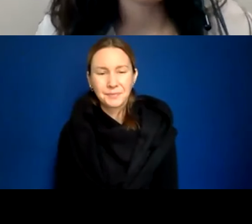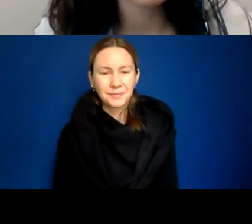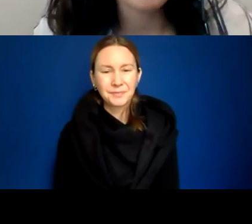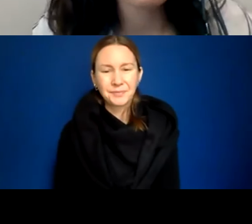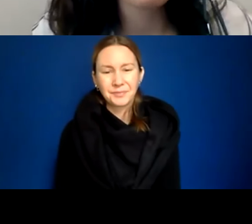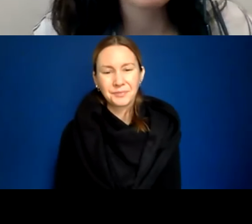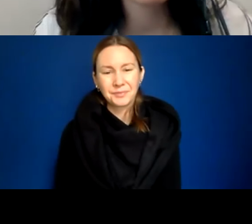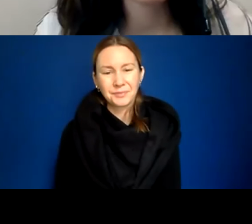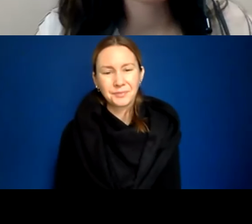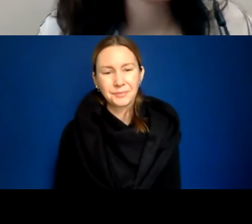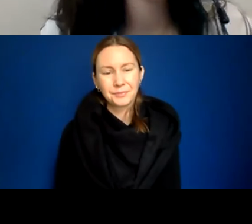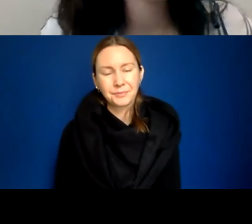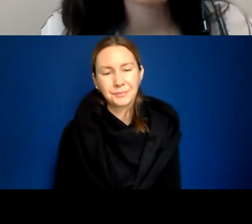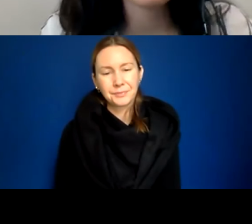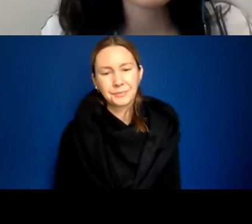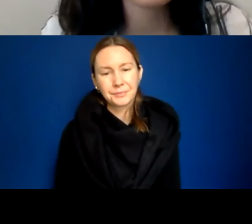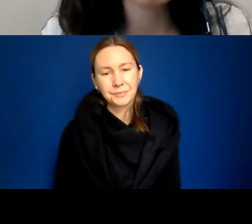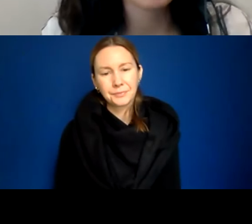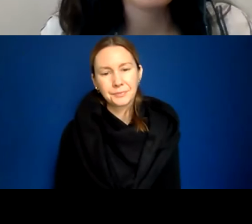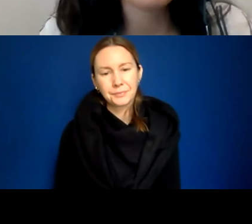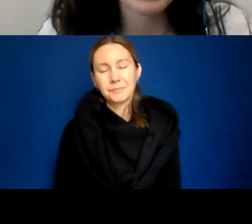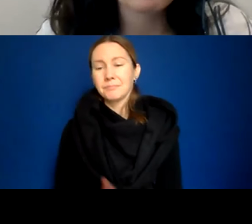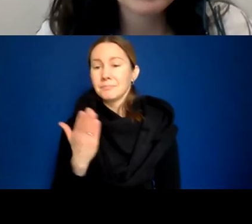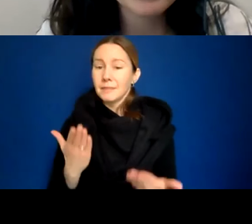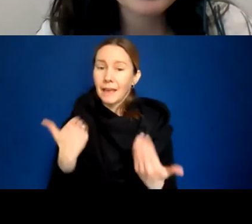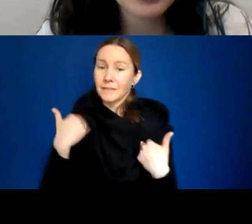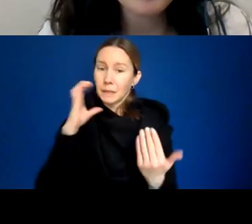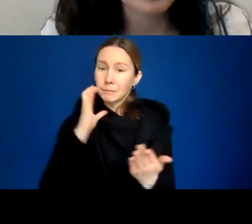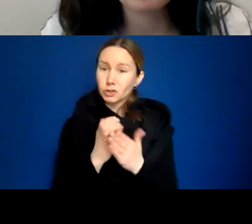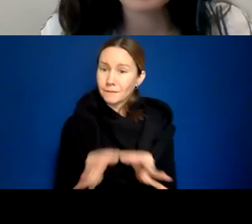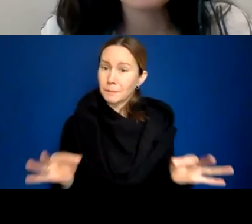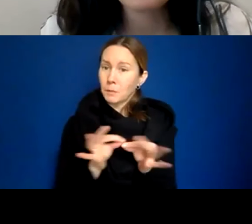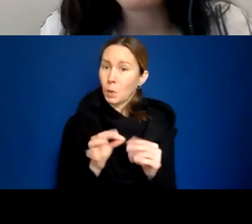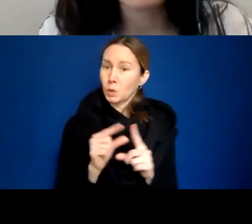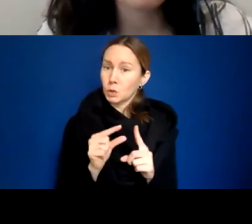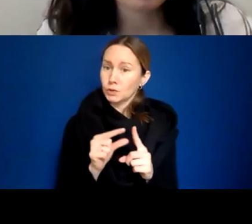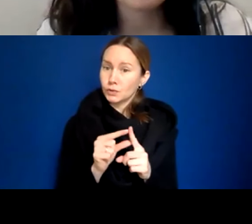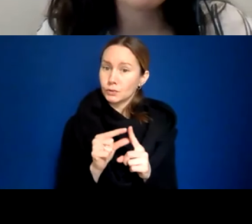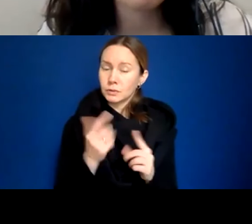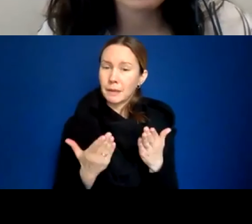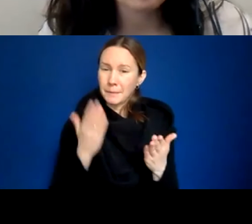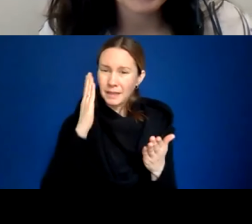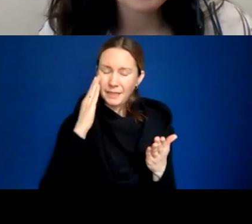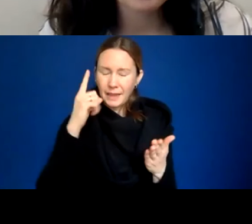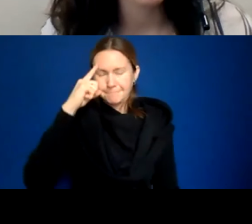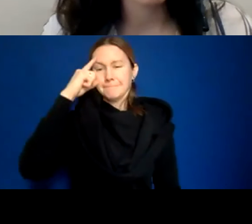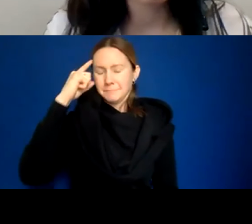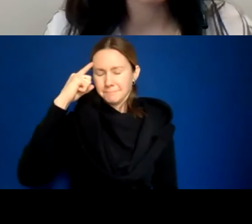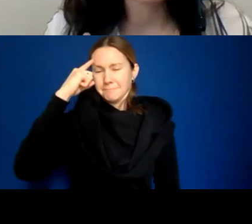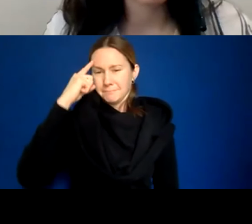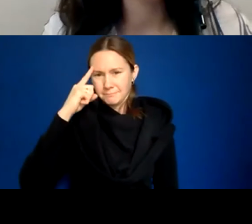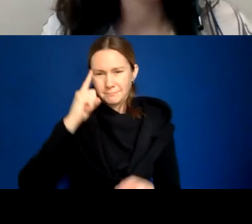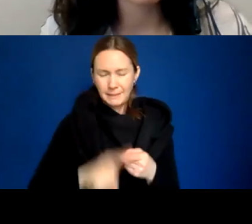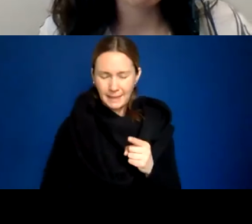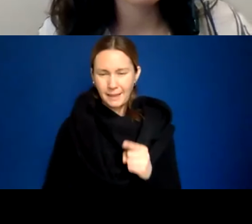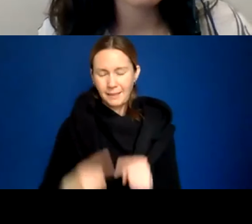You can also have pictures or pages with pictures of important vocabulary to them that maybe they might have a hard time coming up with, or if you want to